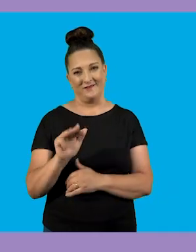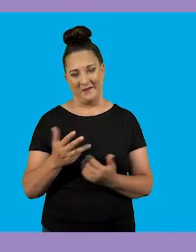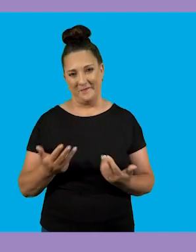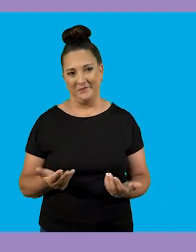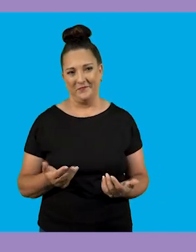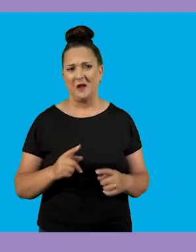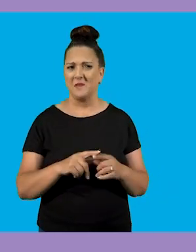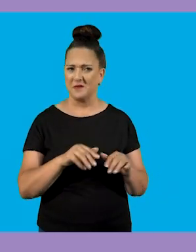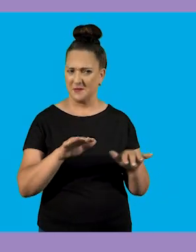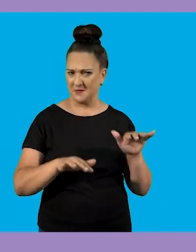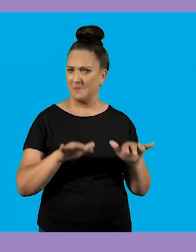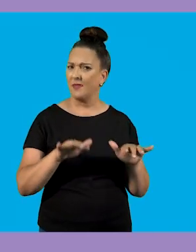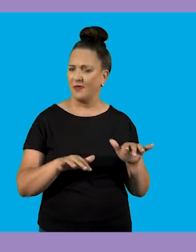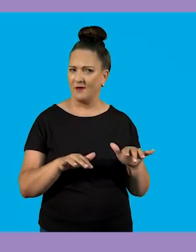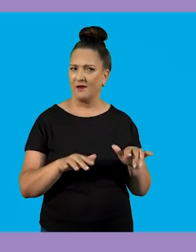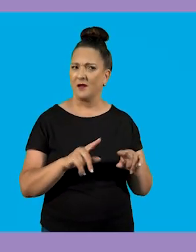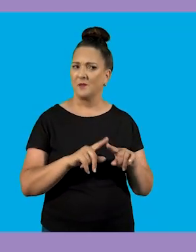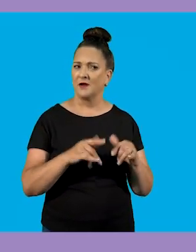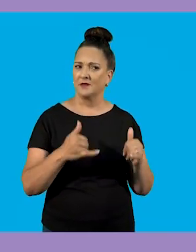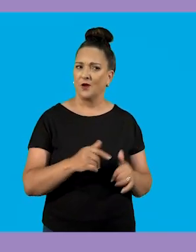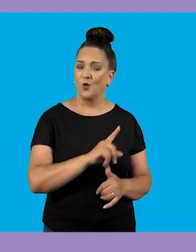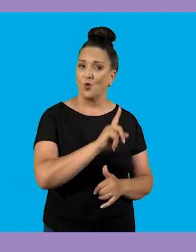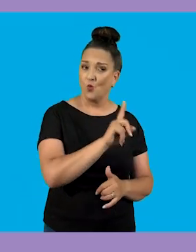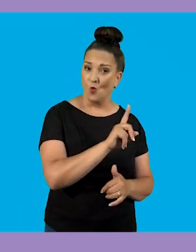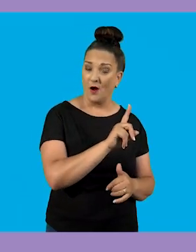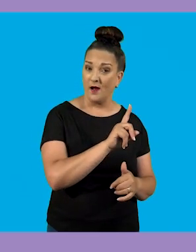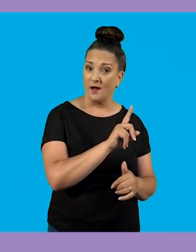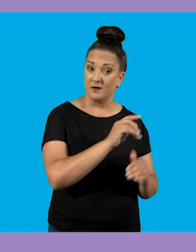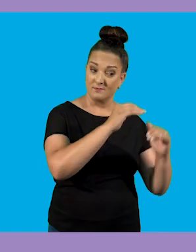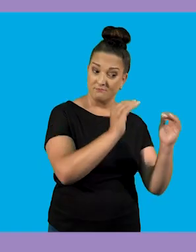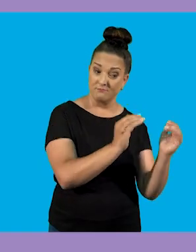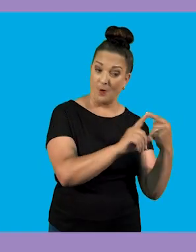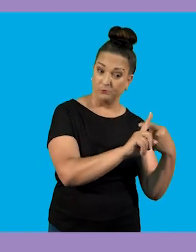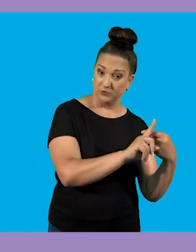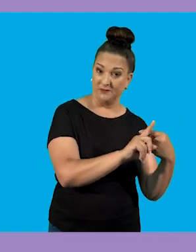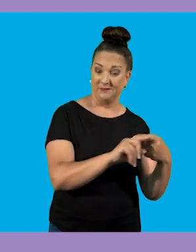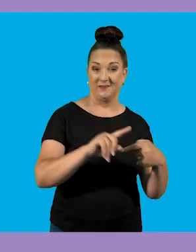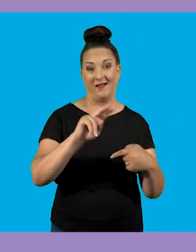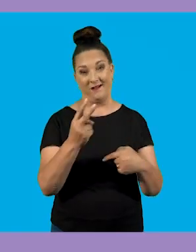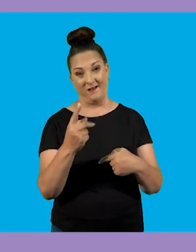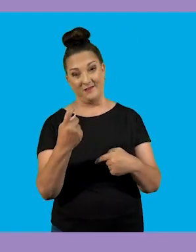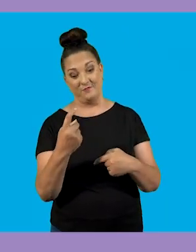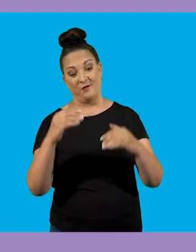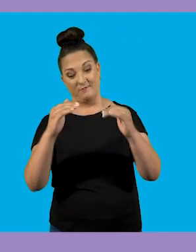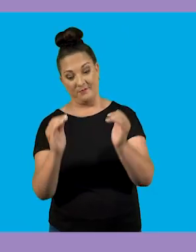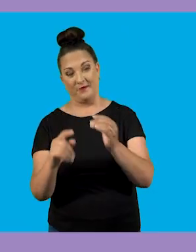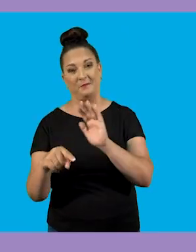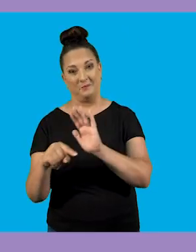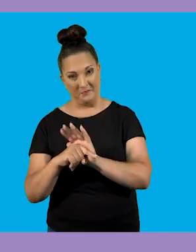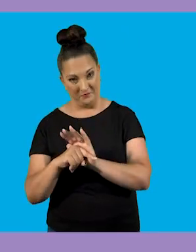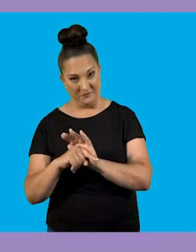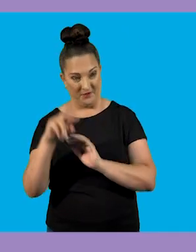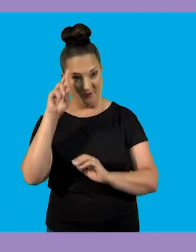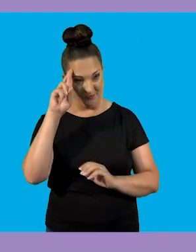9. Remember, the brackets are similar, but one bracket is going to be an addition and the other bracket is going to be